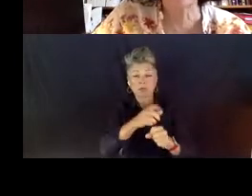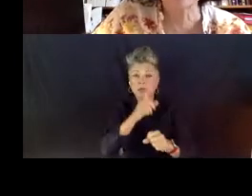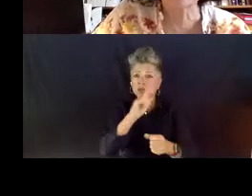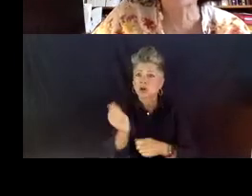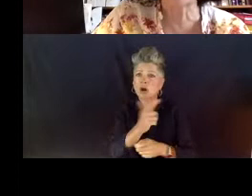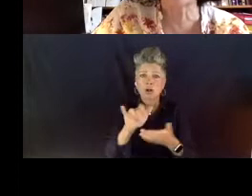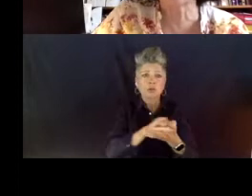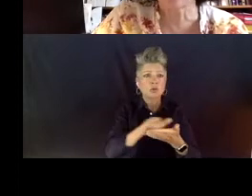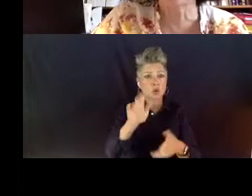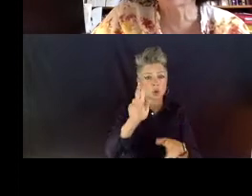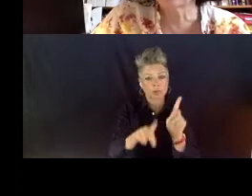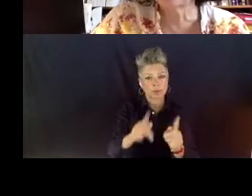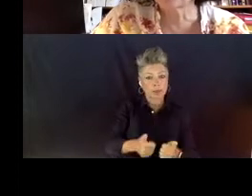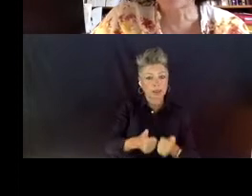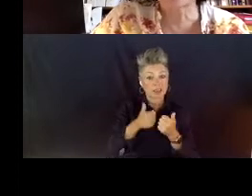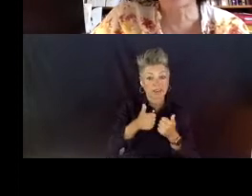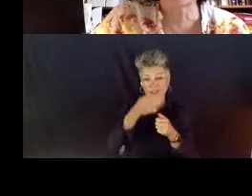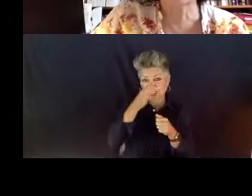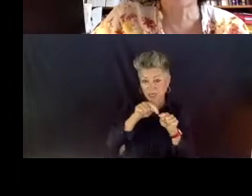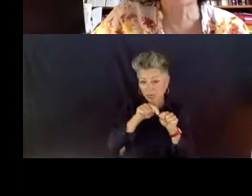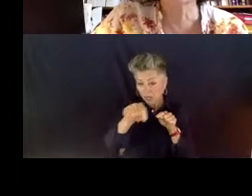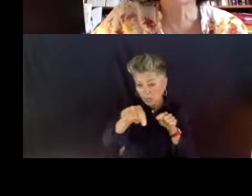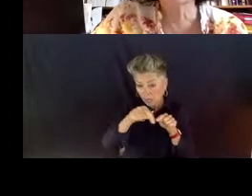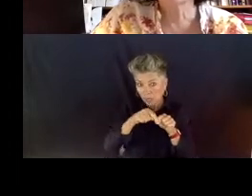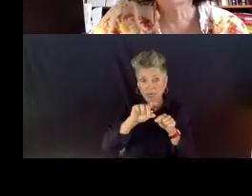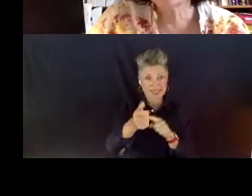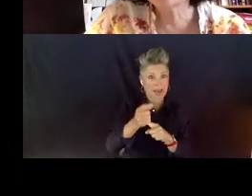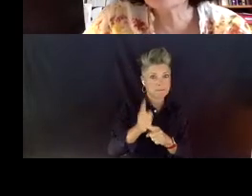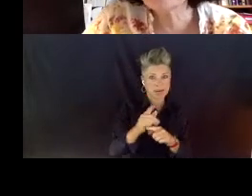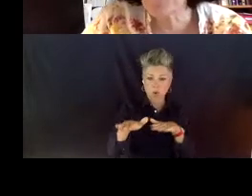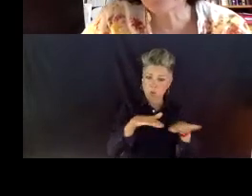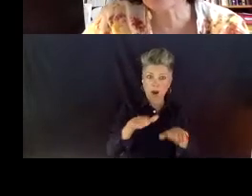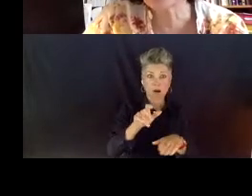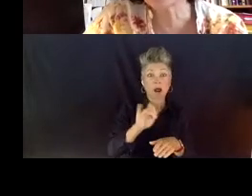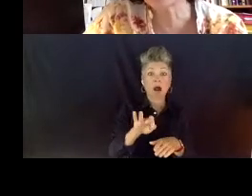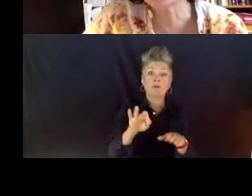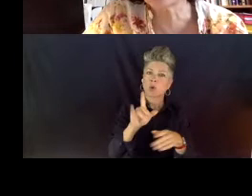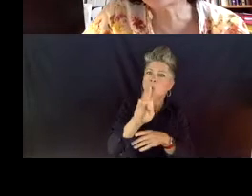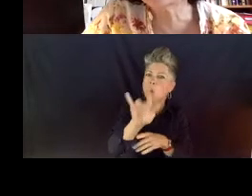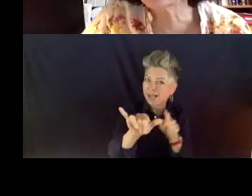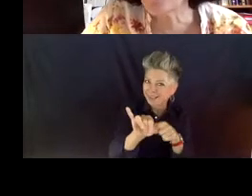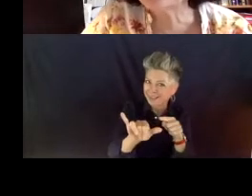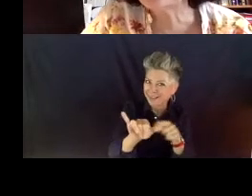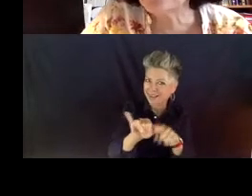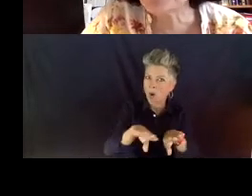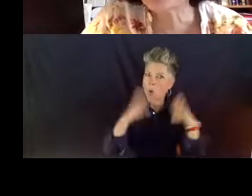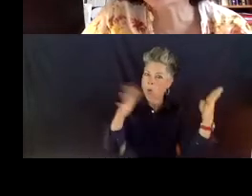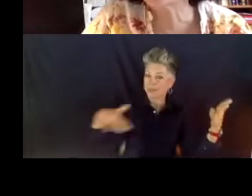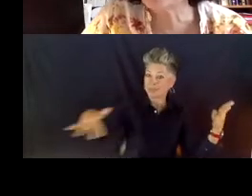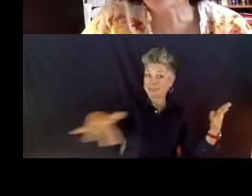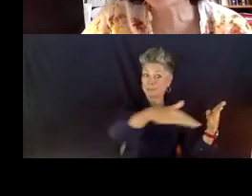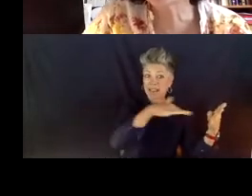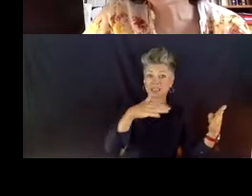live within a 10-minute walk of quality open space. And the importance of this is that it is quite cheap